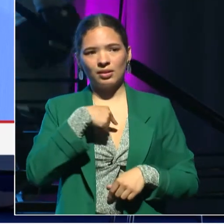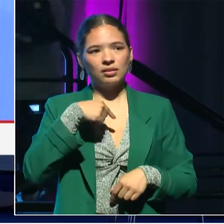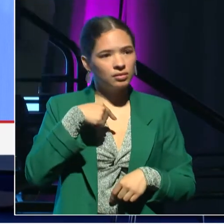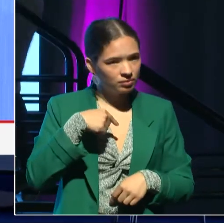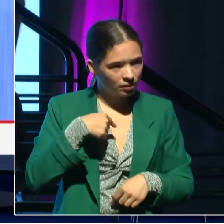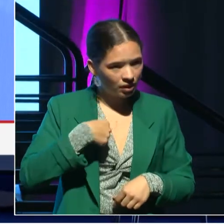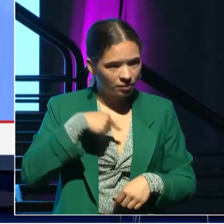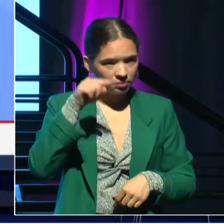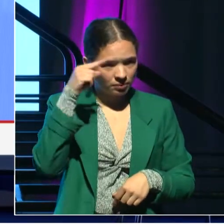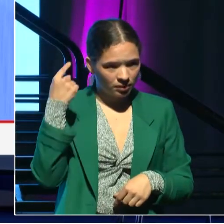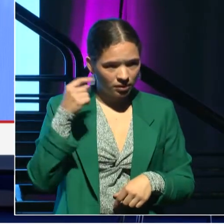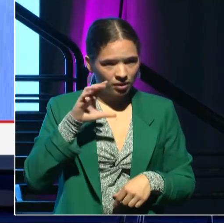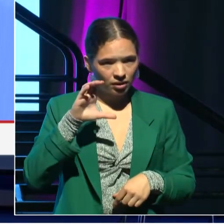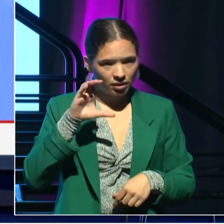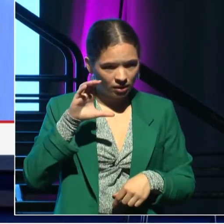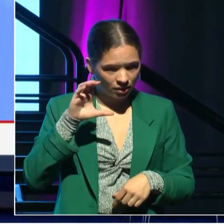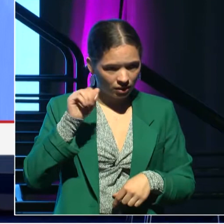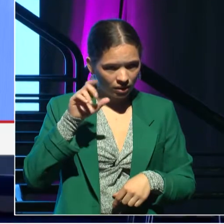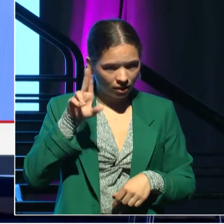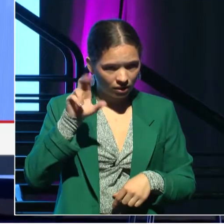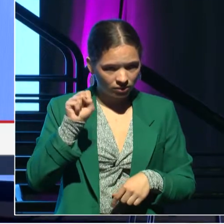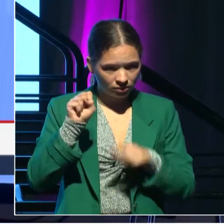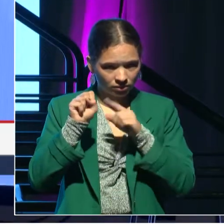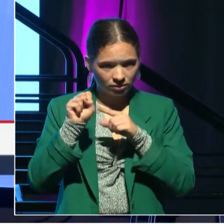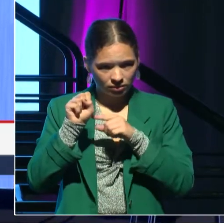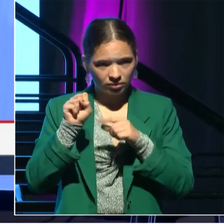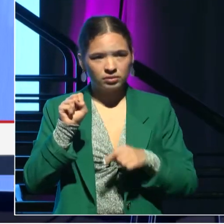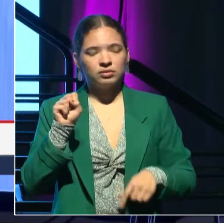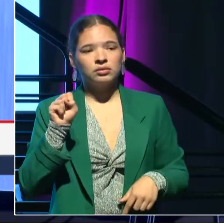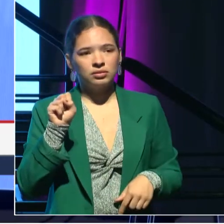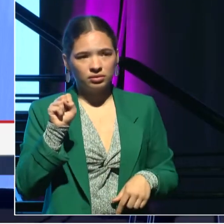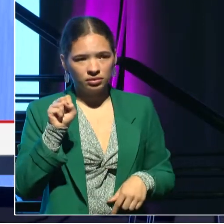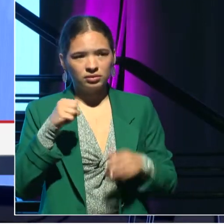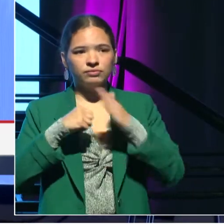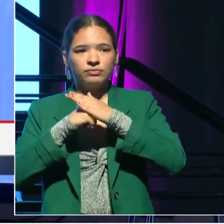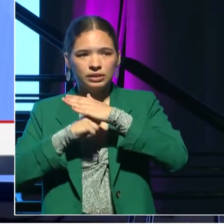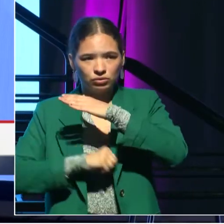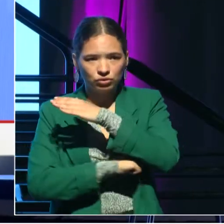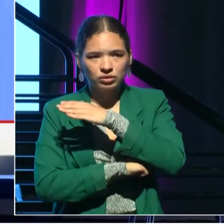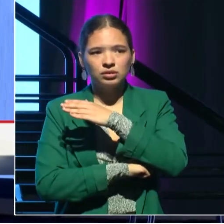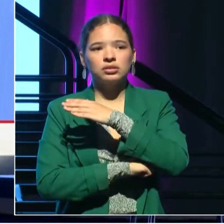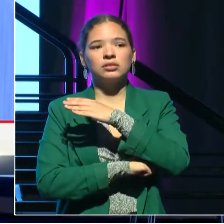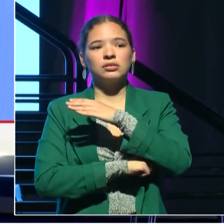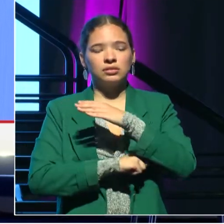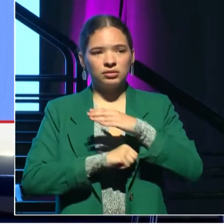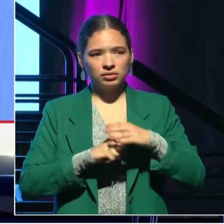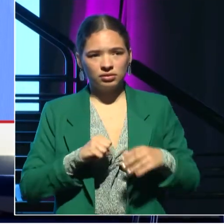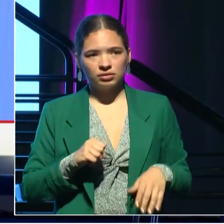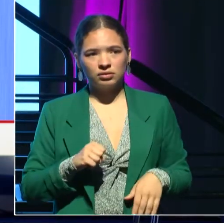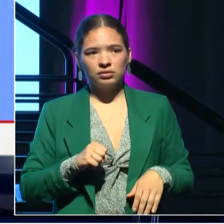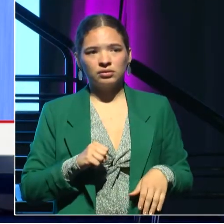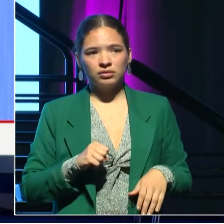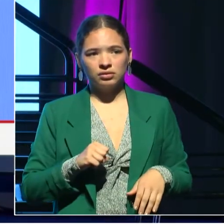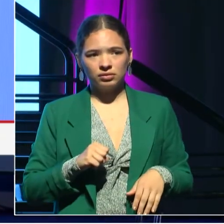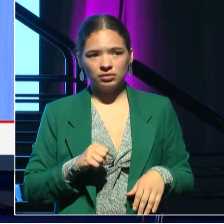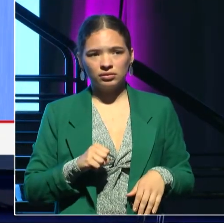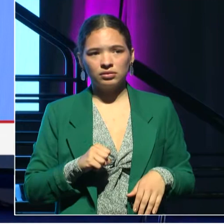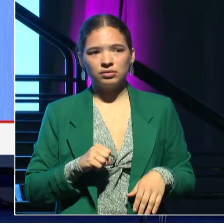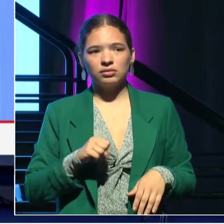Please welcome to the stage our panelists for the Panel 1, Economic Equity. Our moderator, Nicole Austin